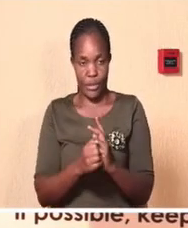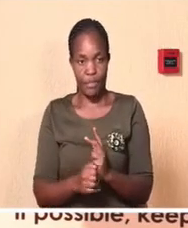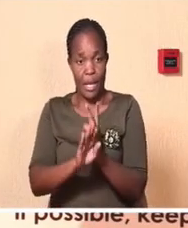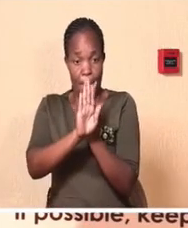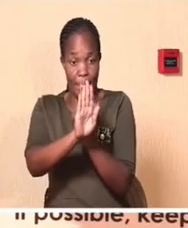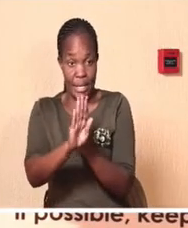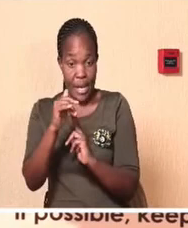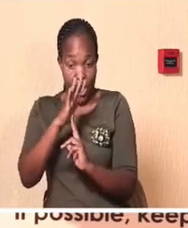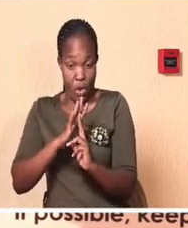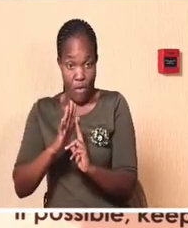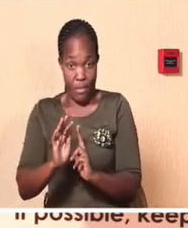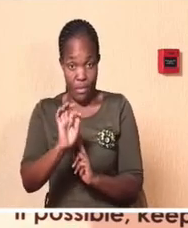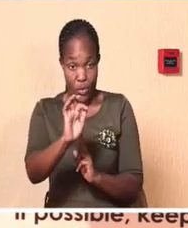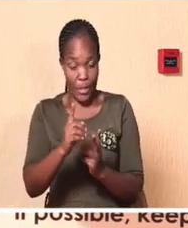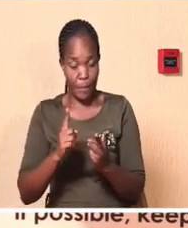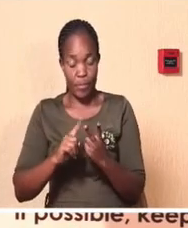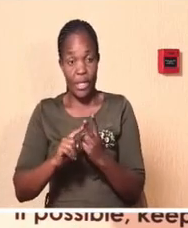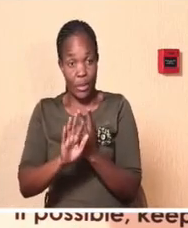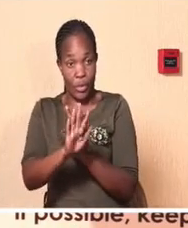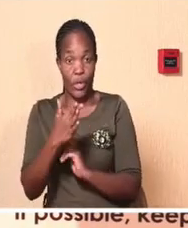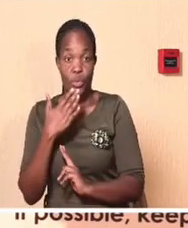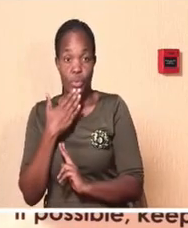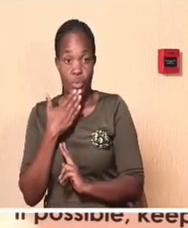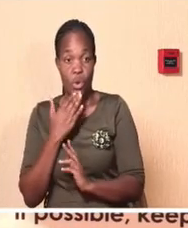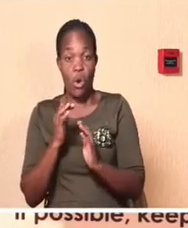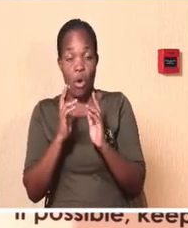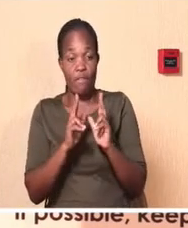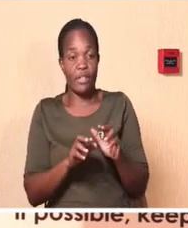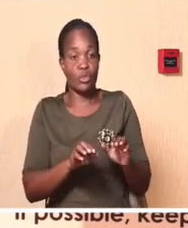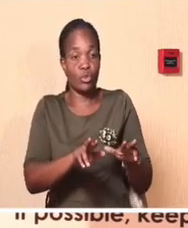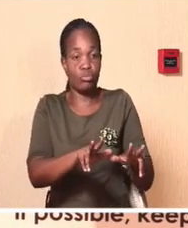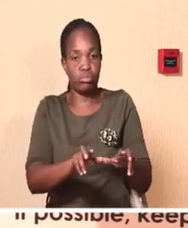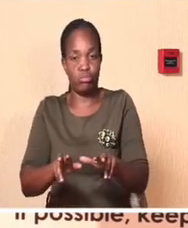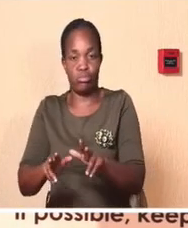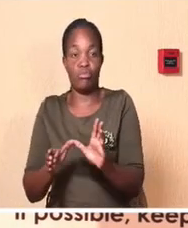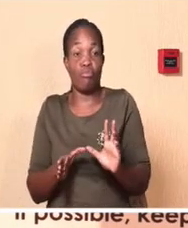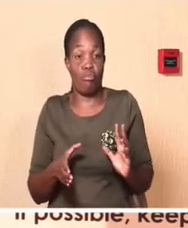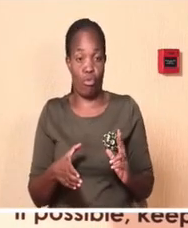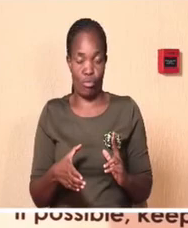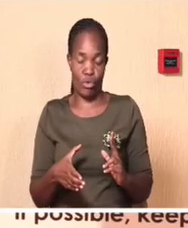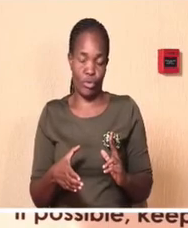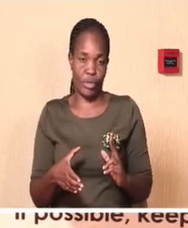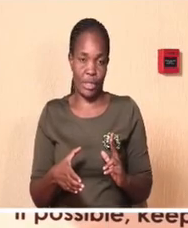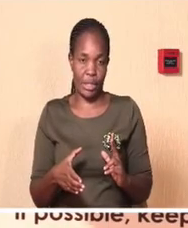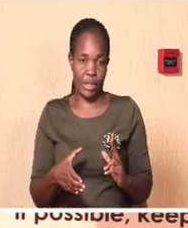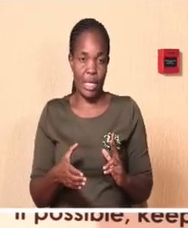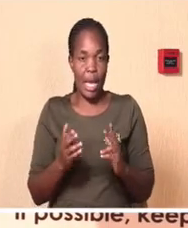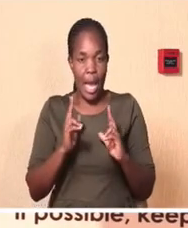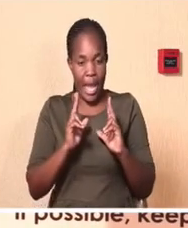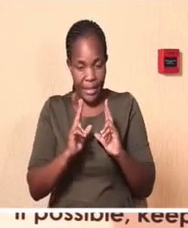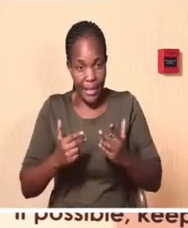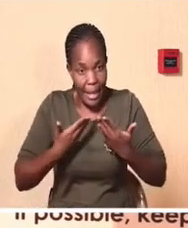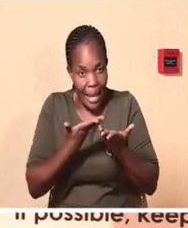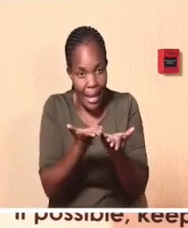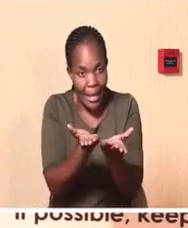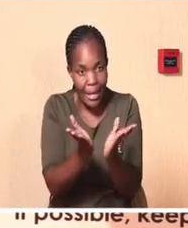Protect your family. Protect the vulnerable in society. Let us all together